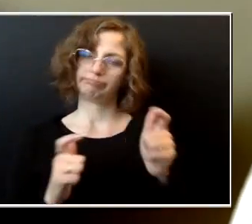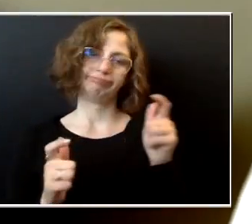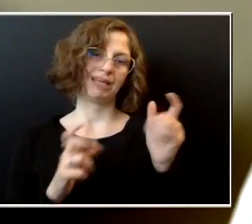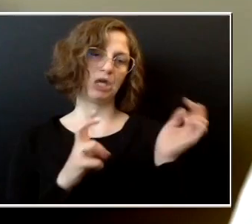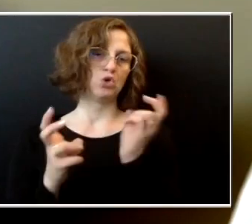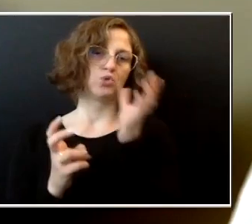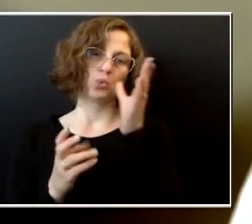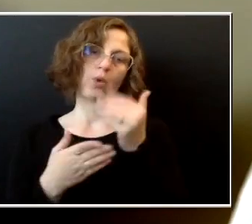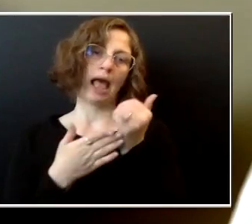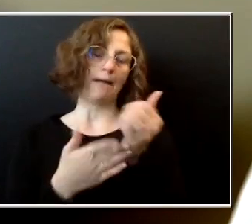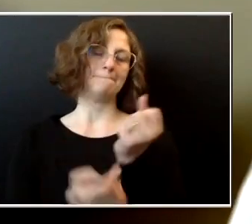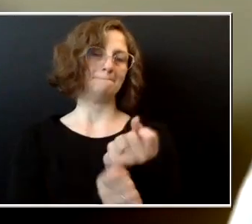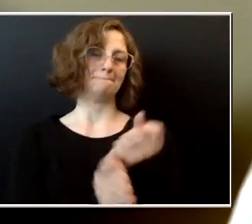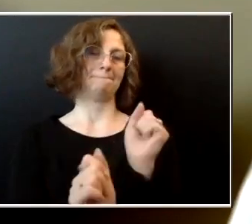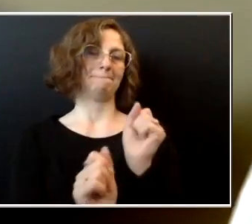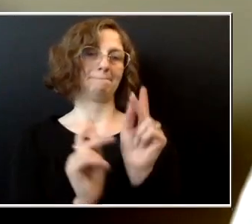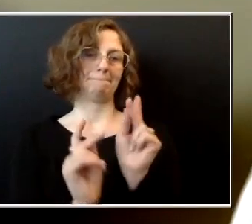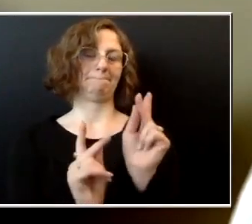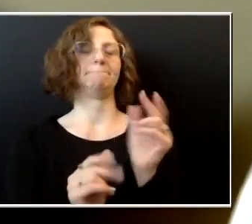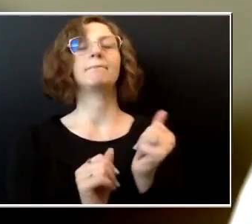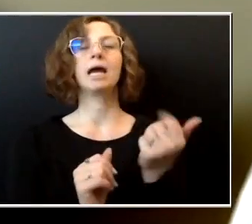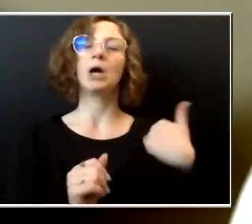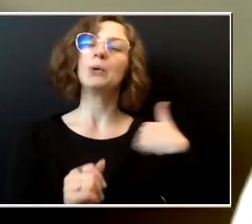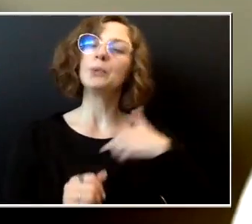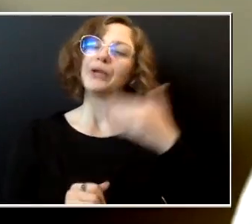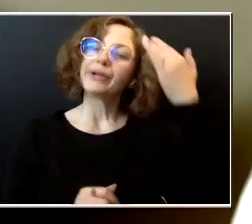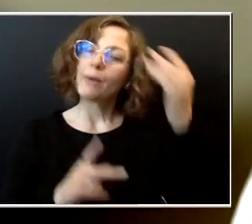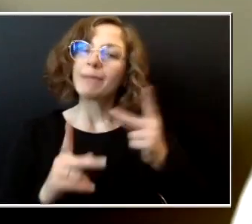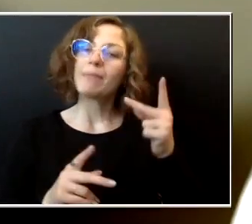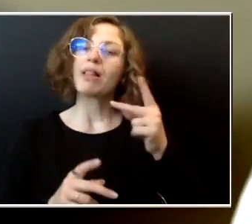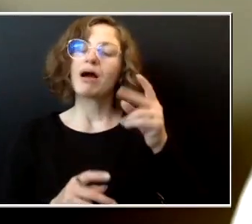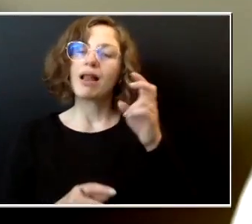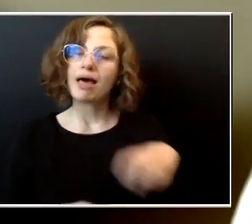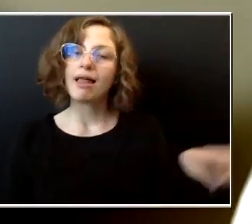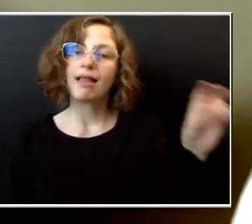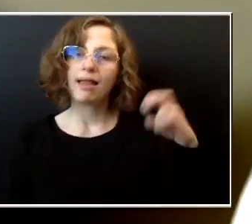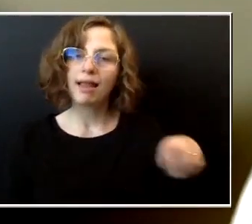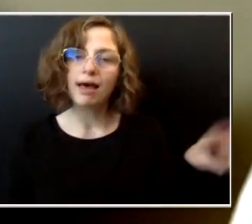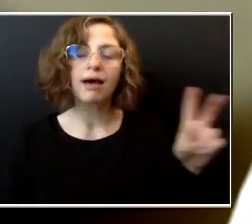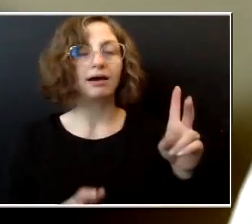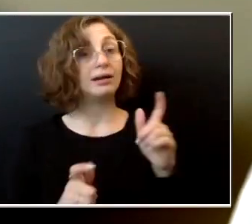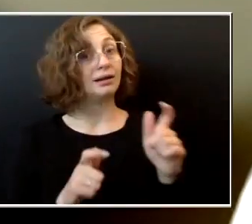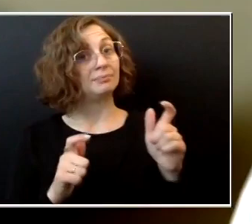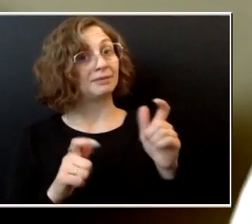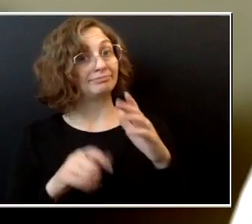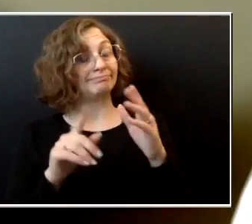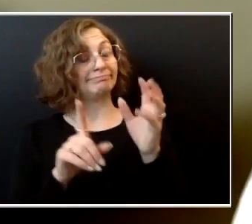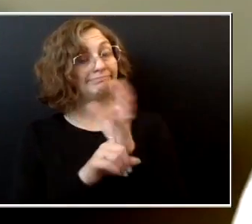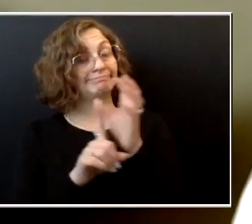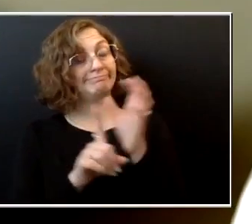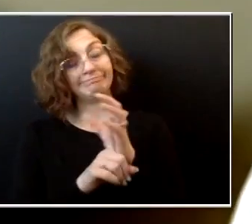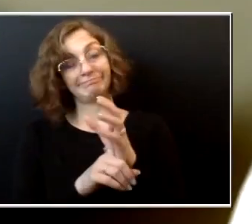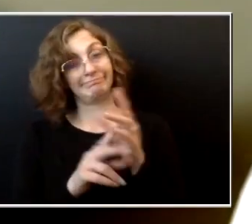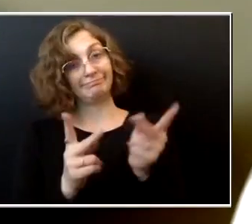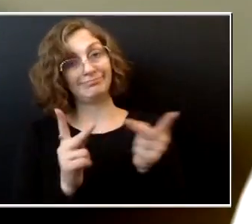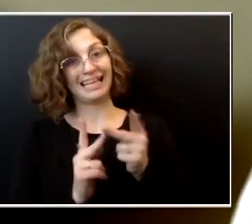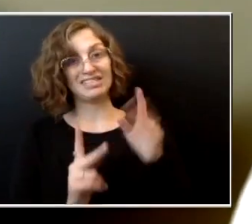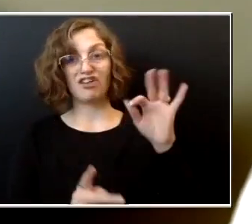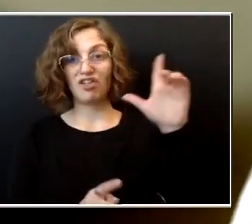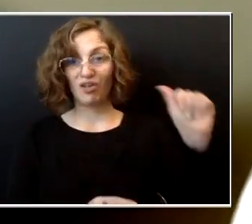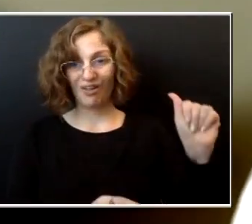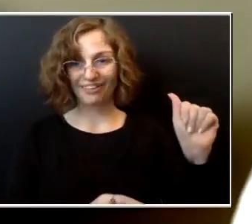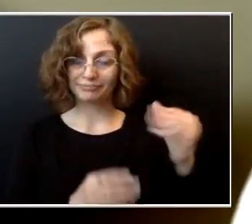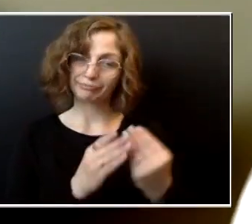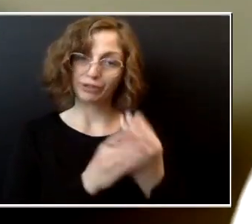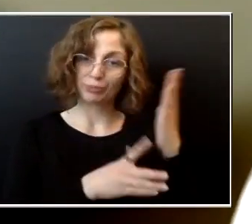know that probably people are traveling. A big place to go is Florida for spring break. Everybody be careful there. Hopefully